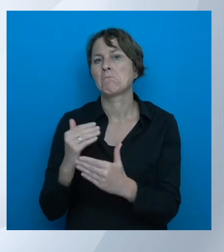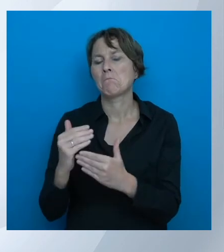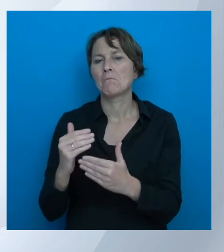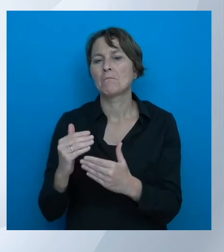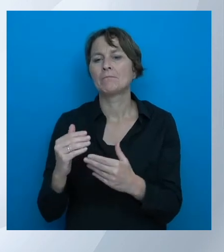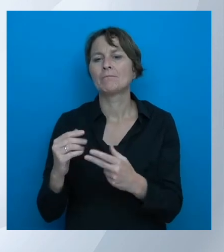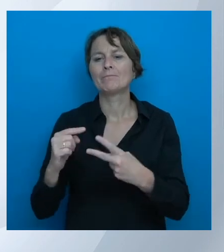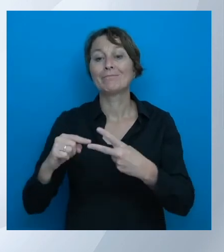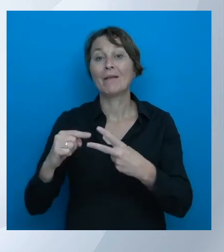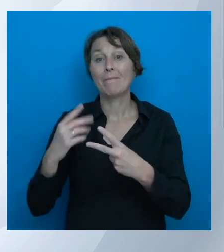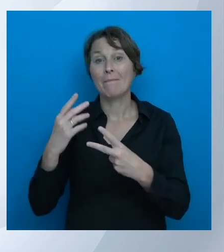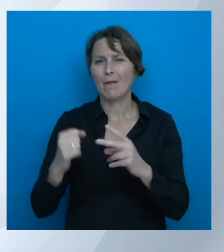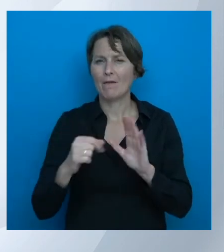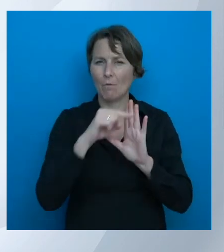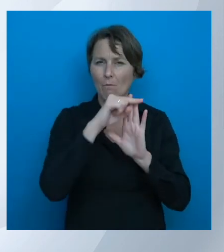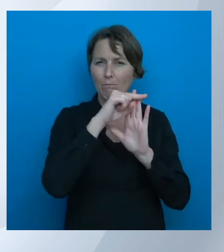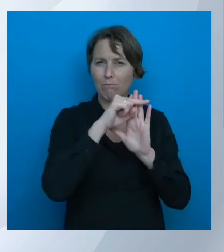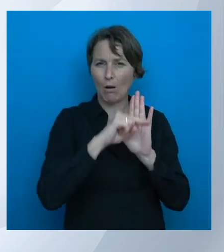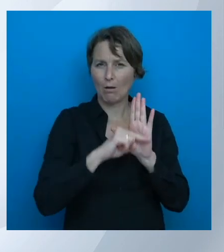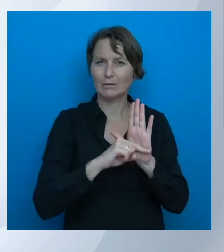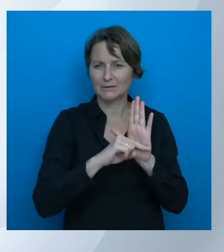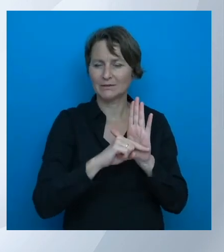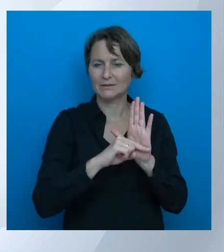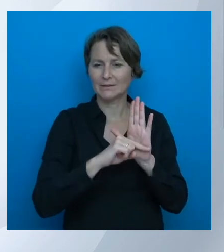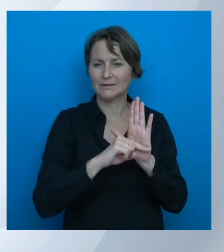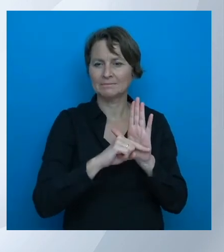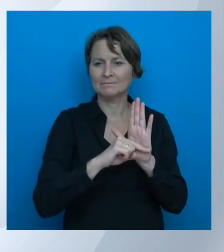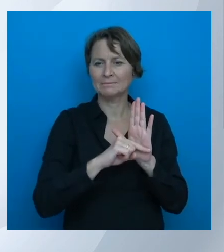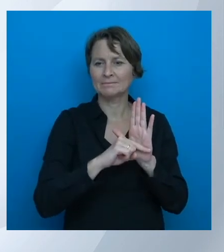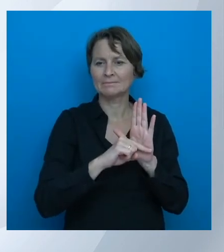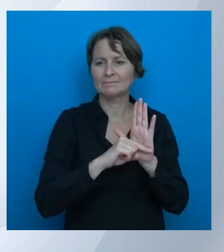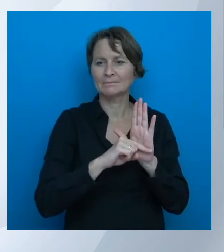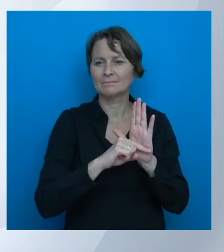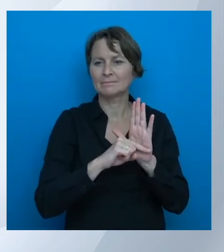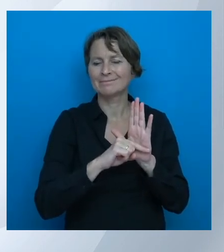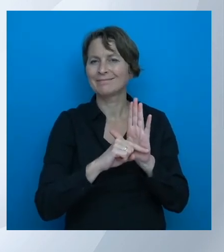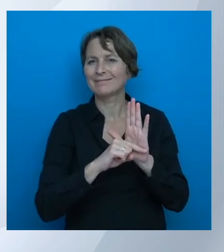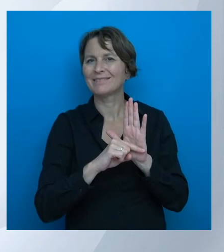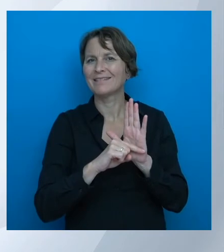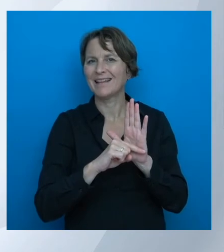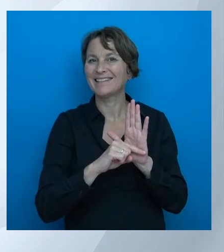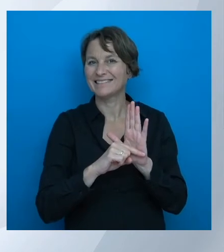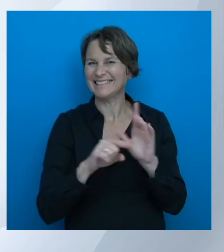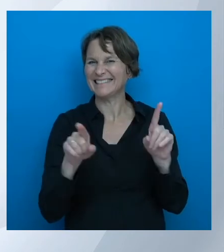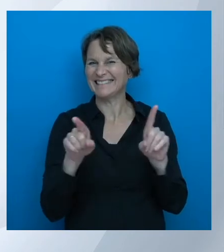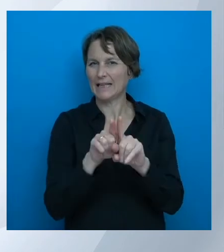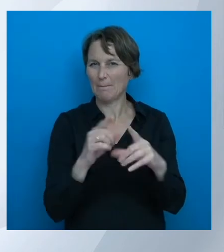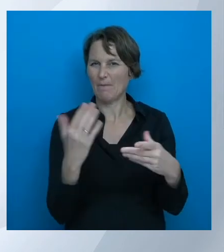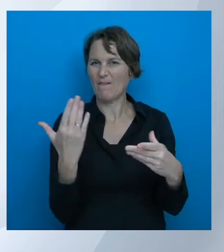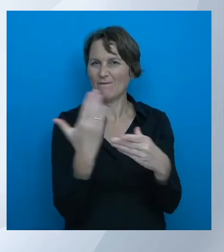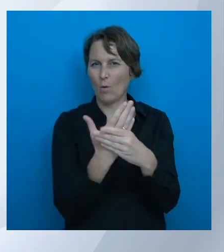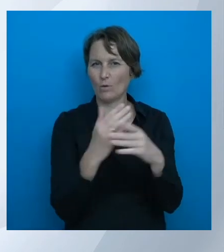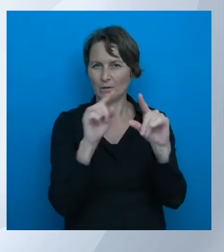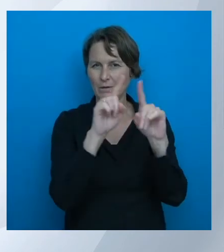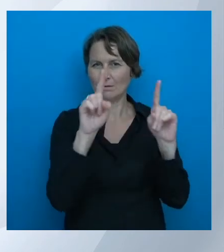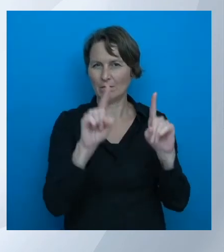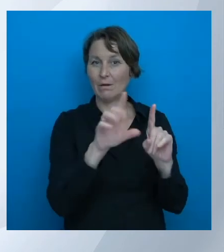policy that's included in the folder. And if we run